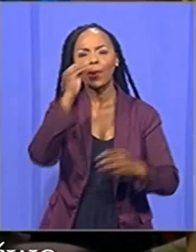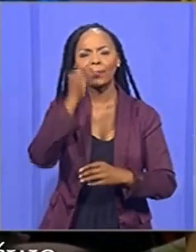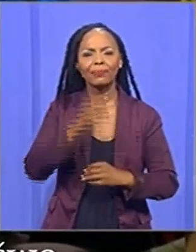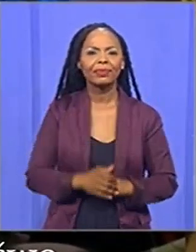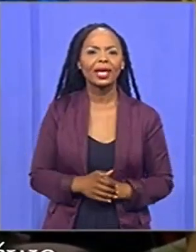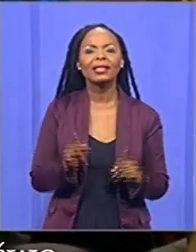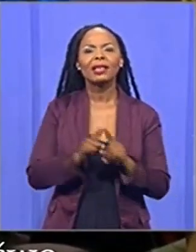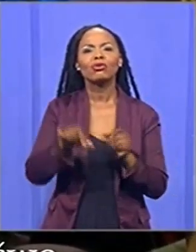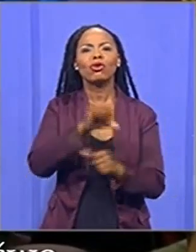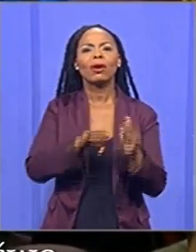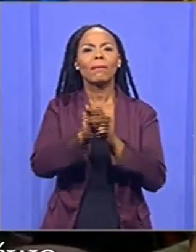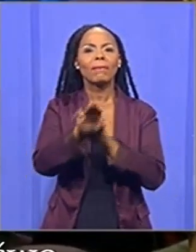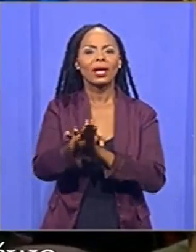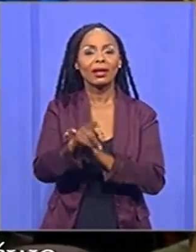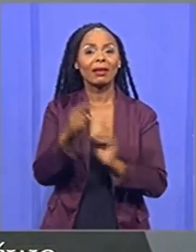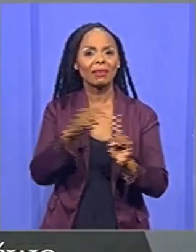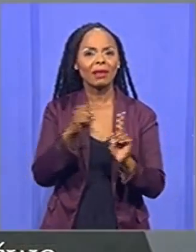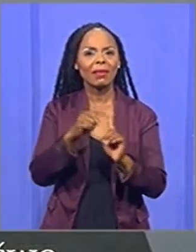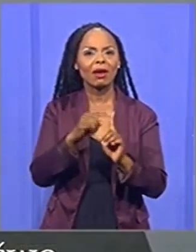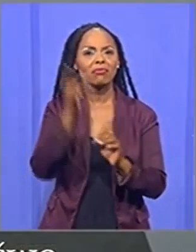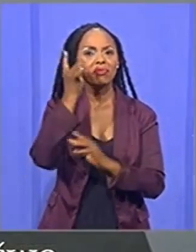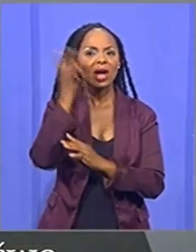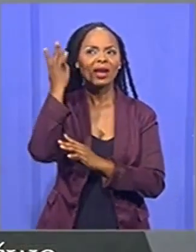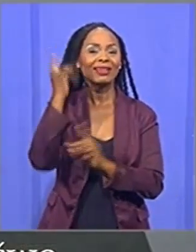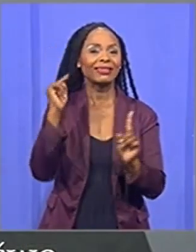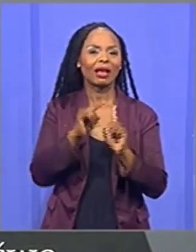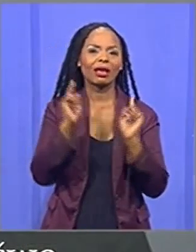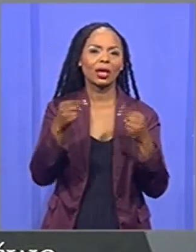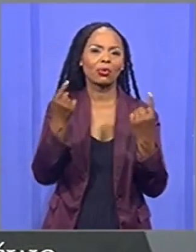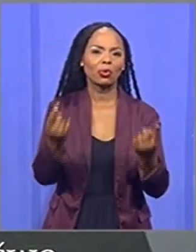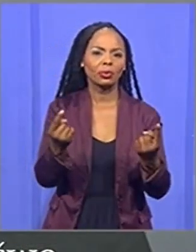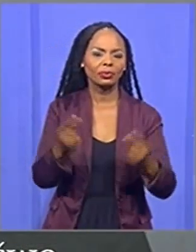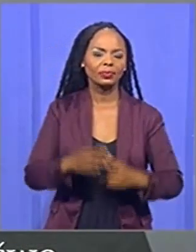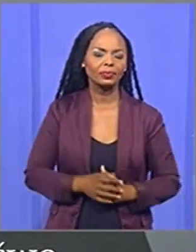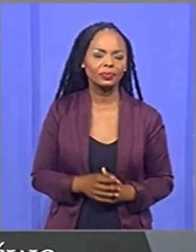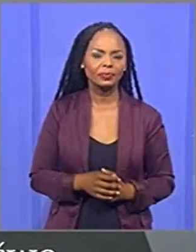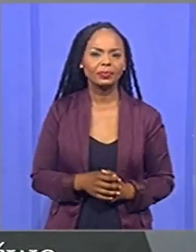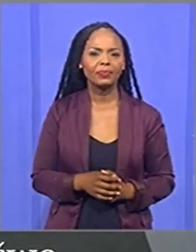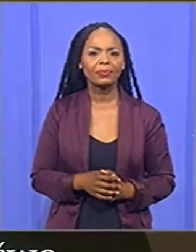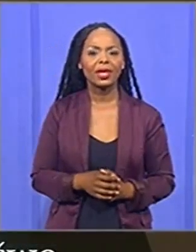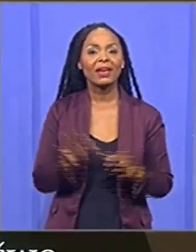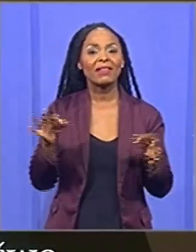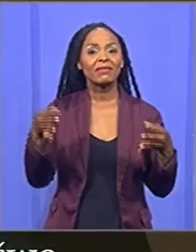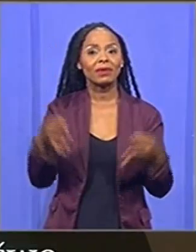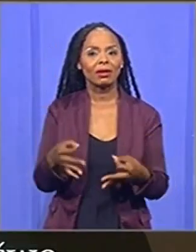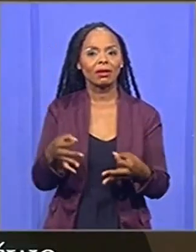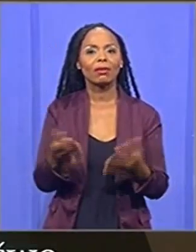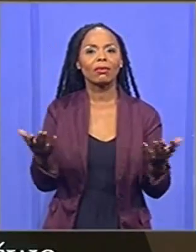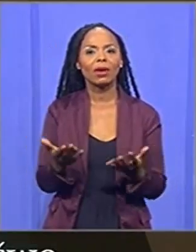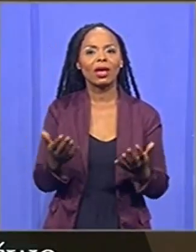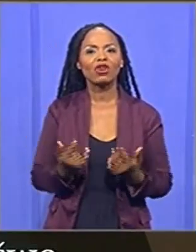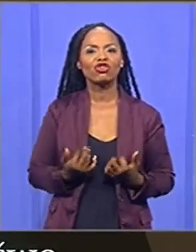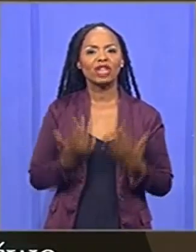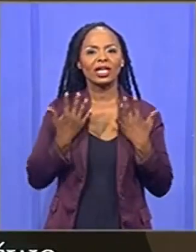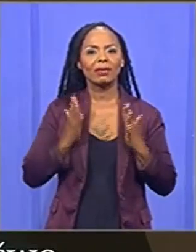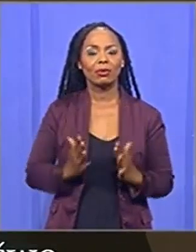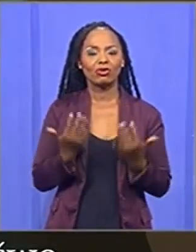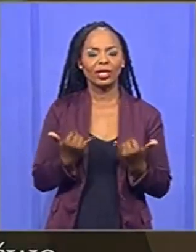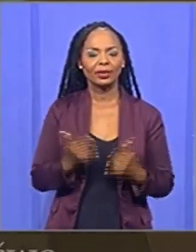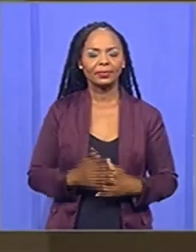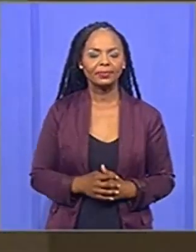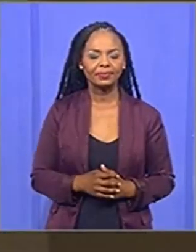seo e lego mošomo wo a ka se tsogego o lebetšwe le go phumulwa. Setopo sa Craig se fišitšwe le hono